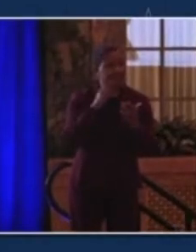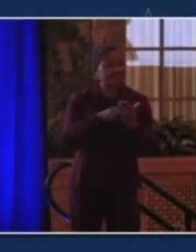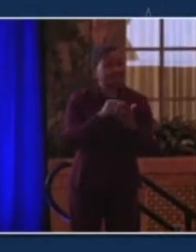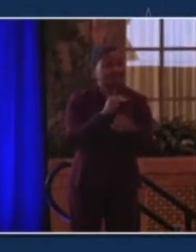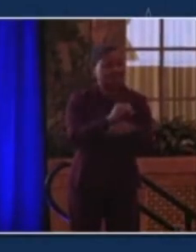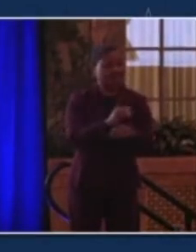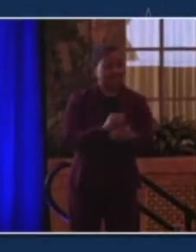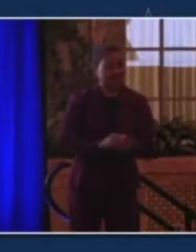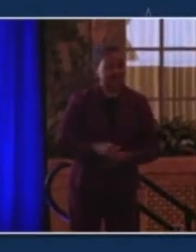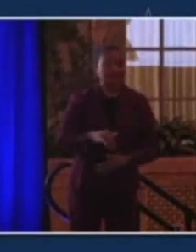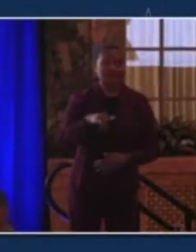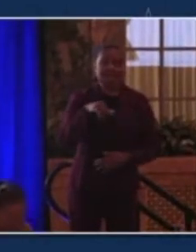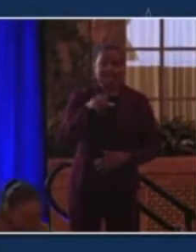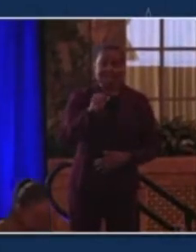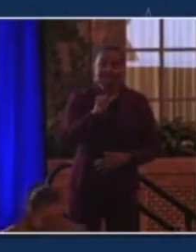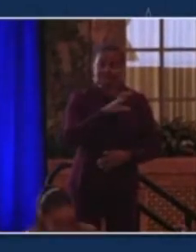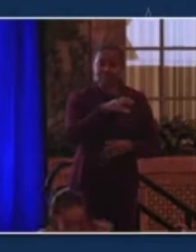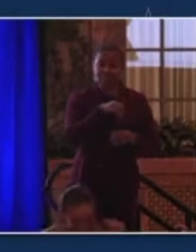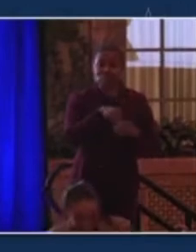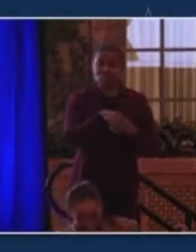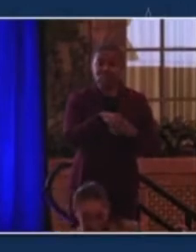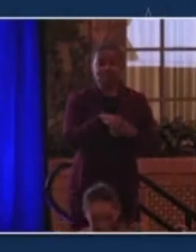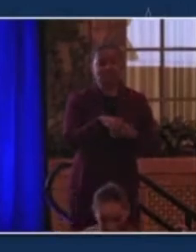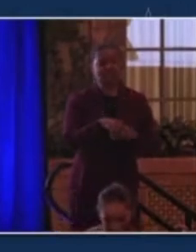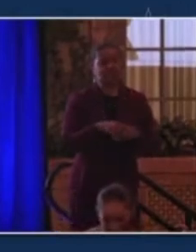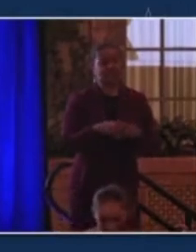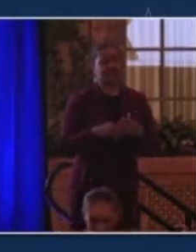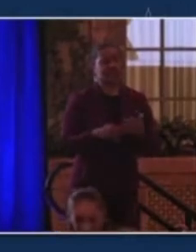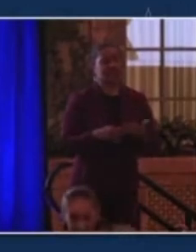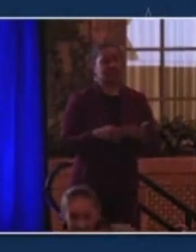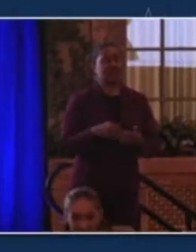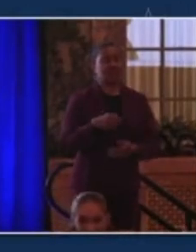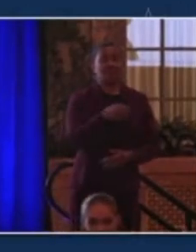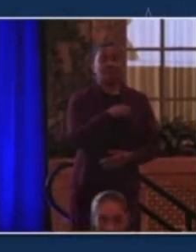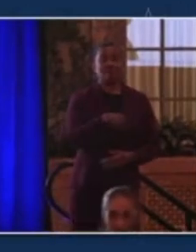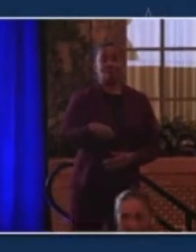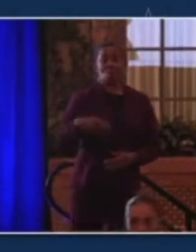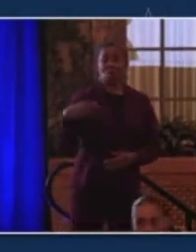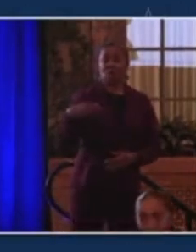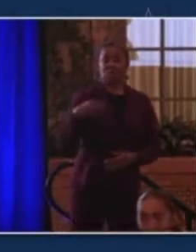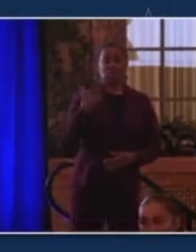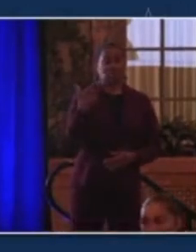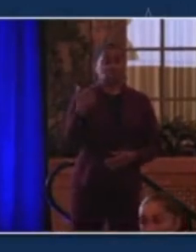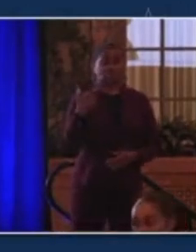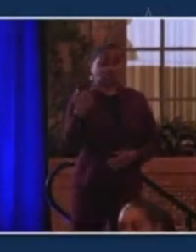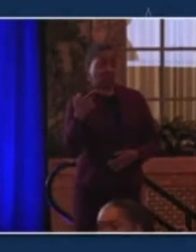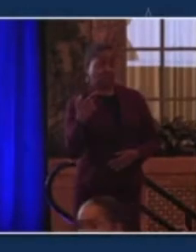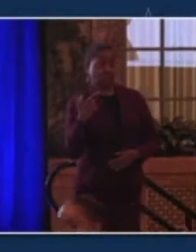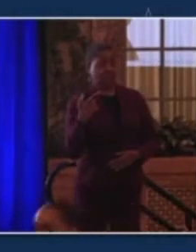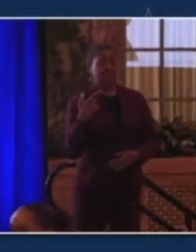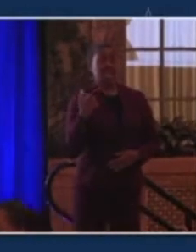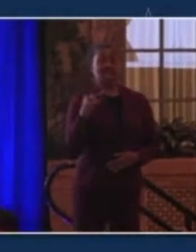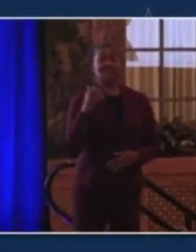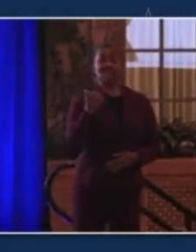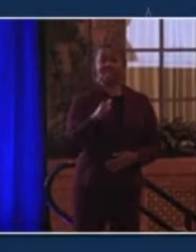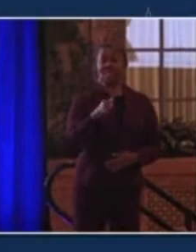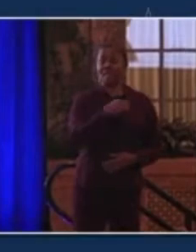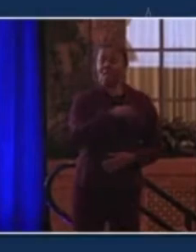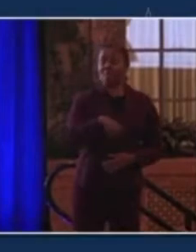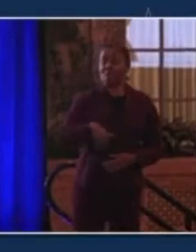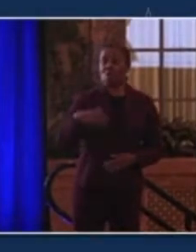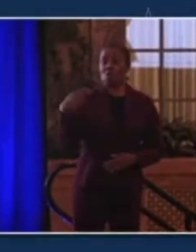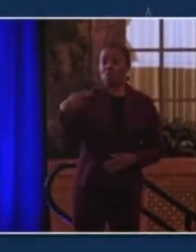tonight. Yes, they included the Mayor Washington 21. And if there are any Mayor Washington